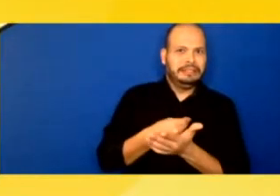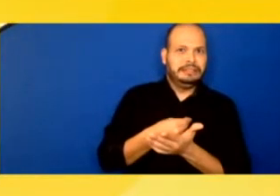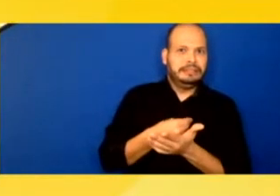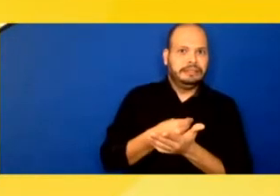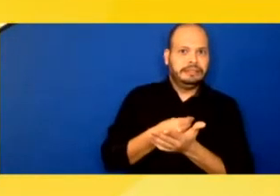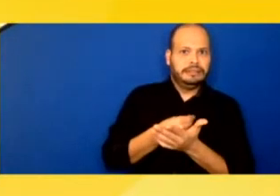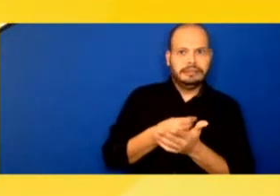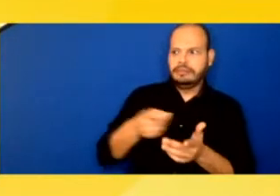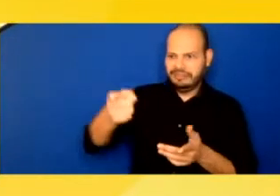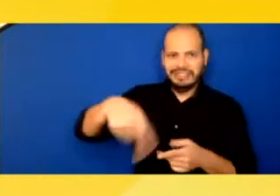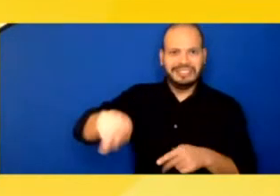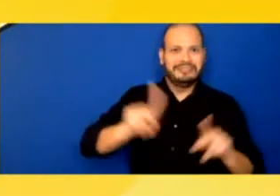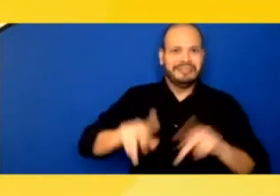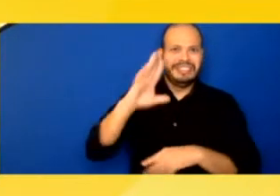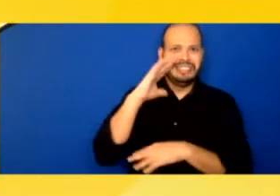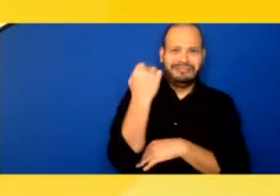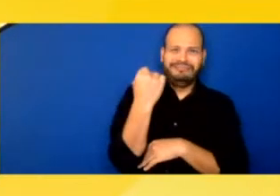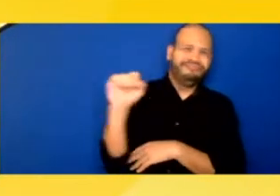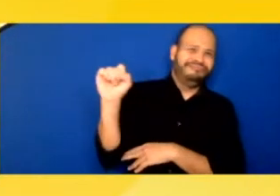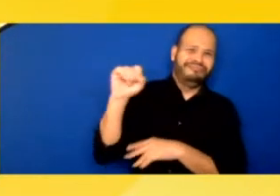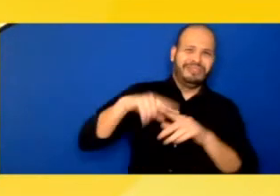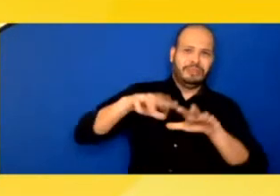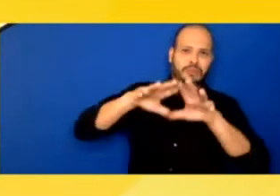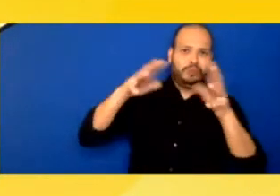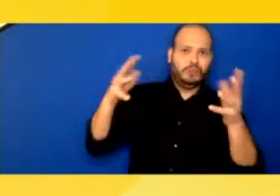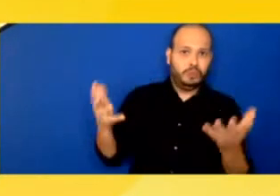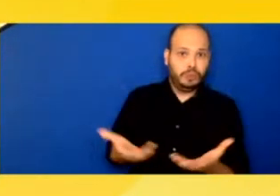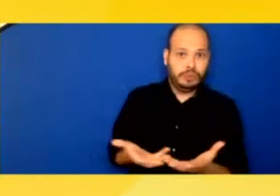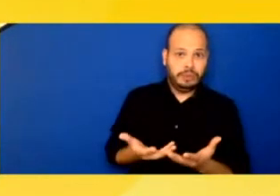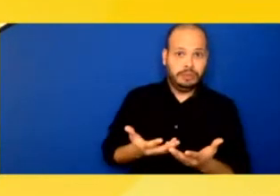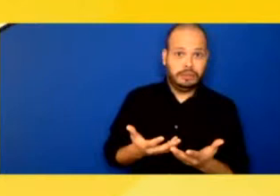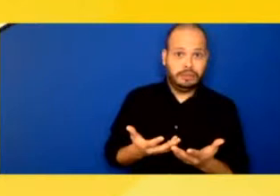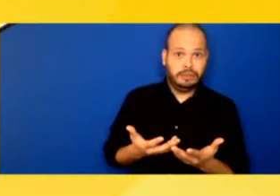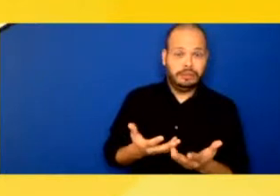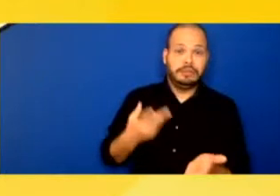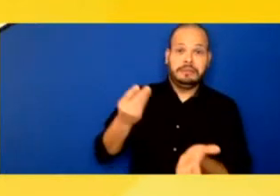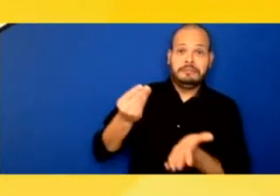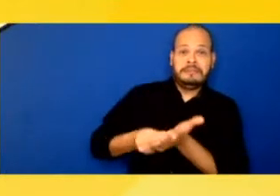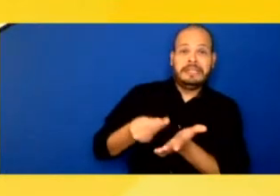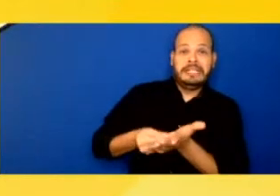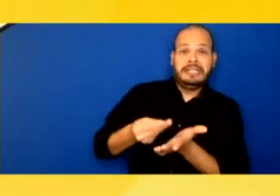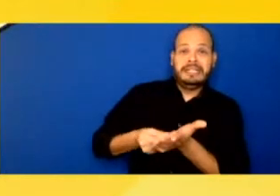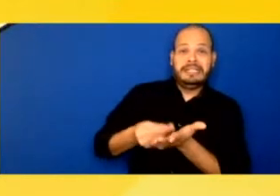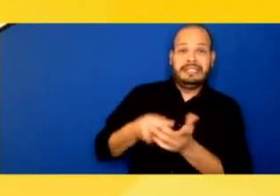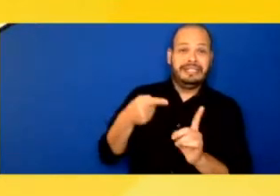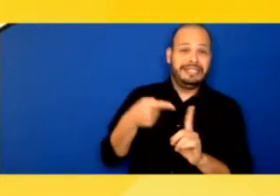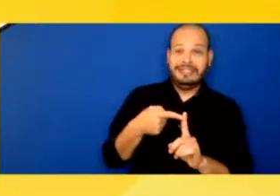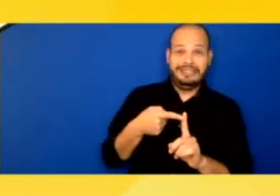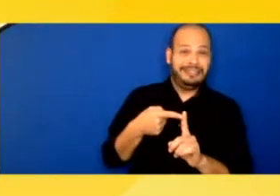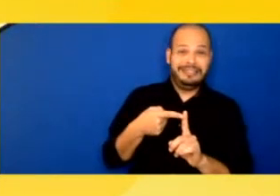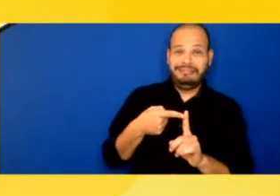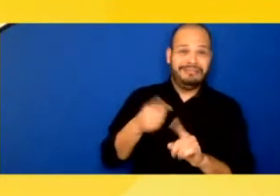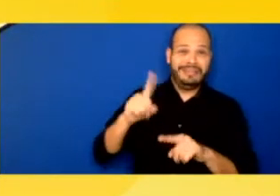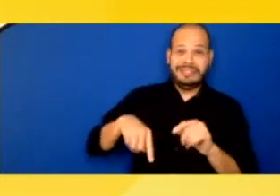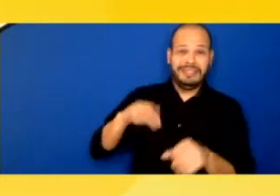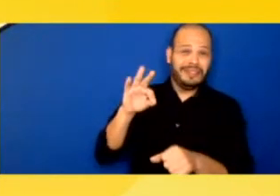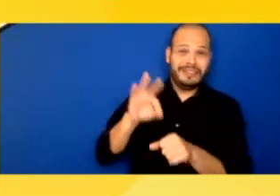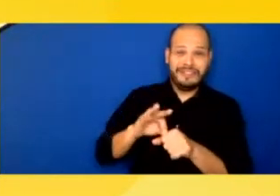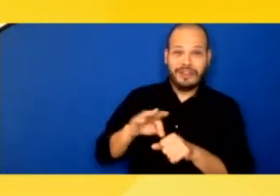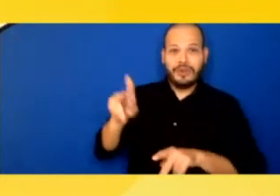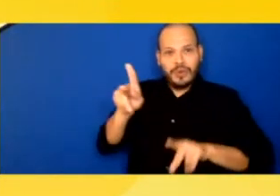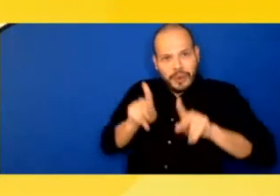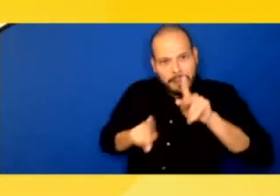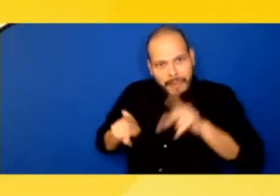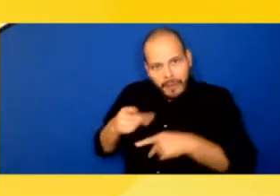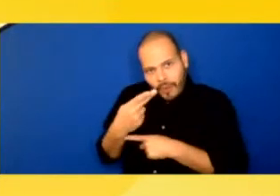Mm-hmm. Only poor and low wealth people and people of faith and conscience who rise up now, who say we will no longer stand